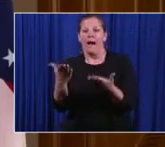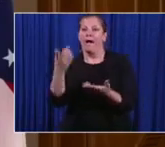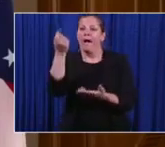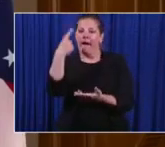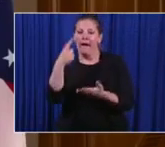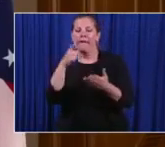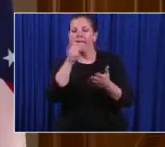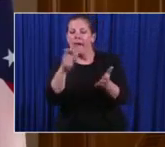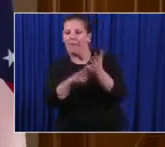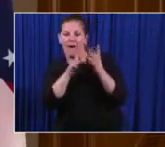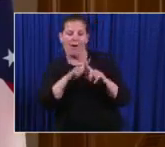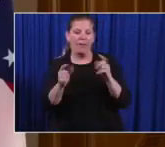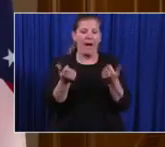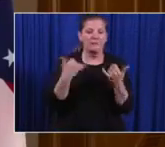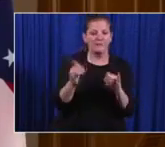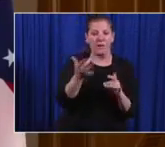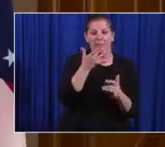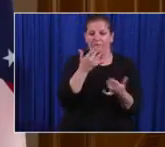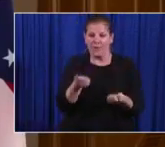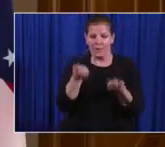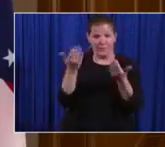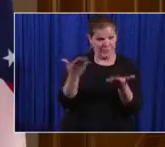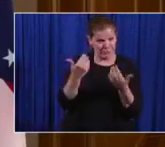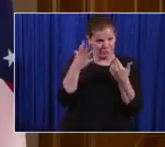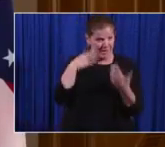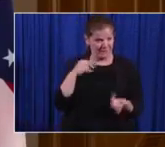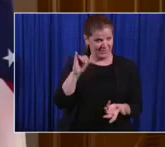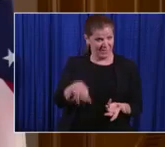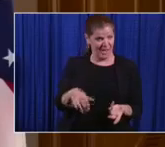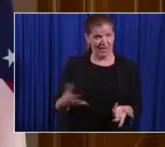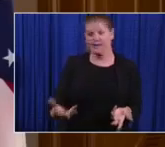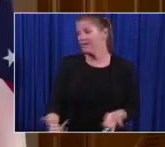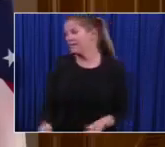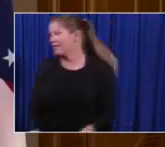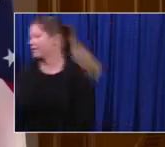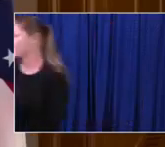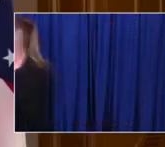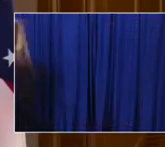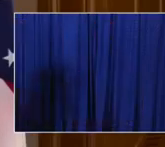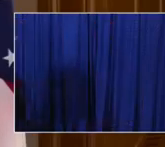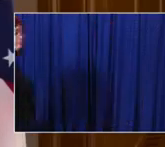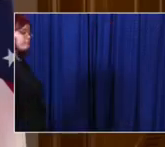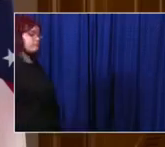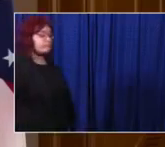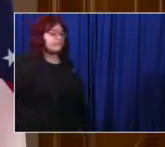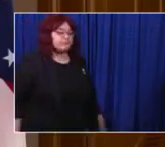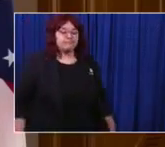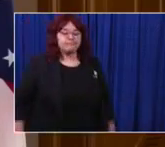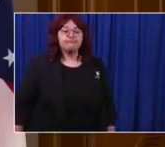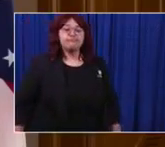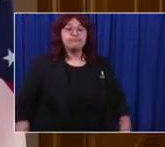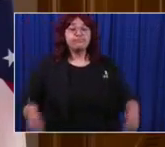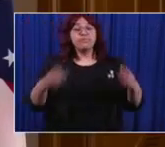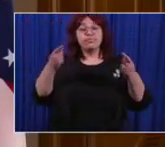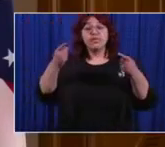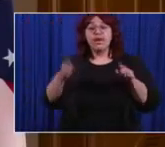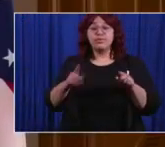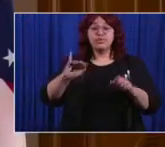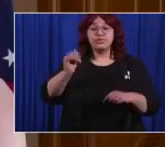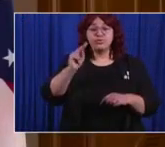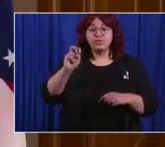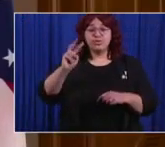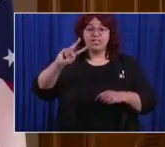Well, Jim, on June 2nd, schools, if they're still in session, will have the option not to require